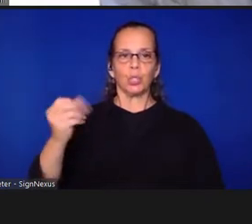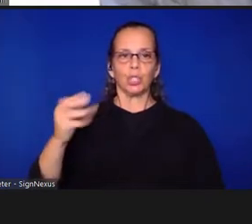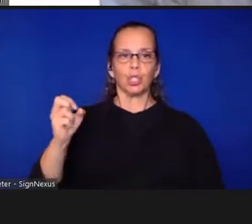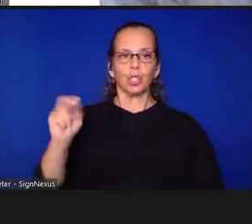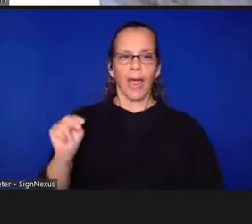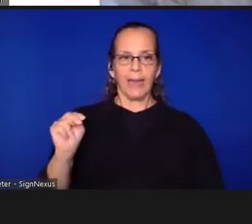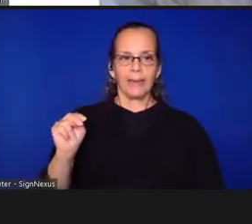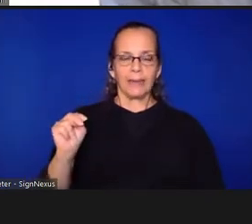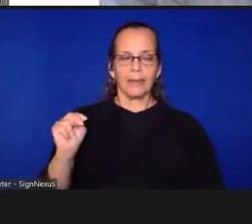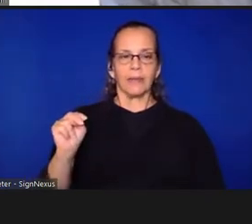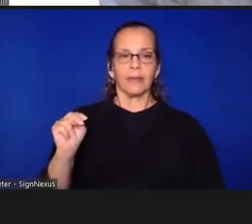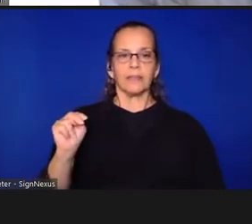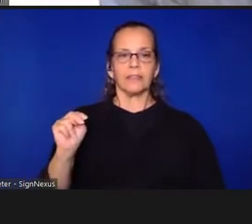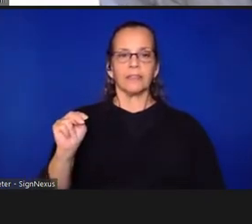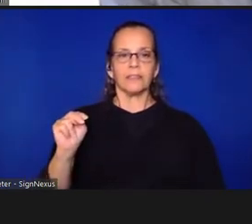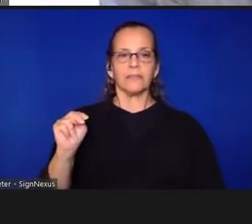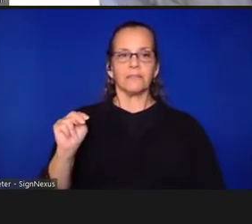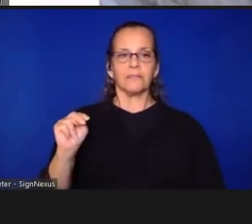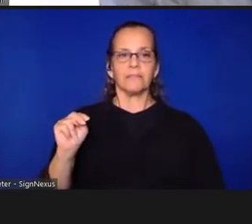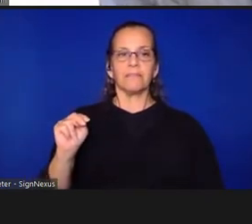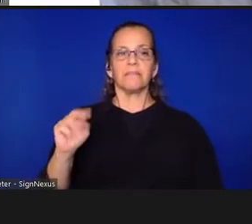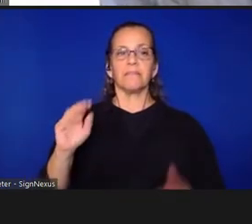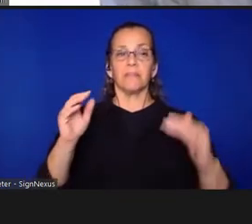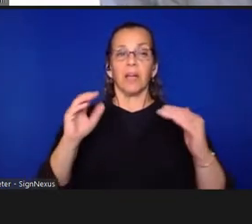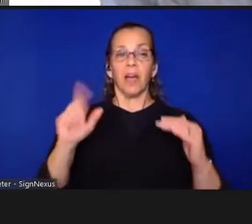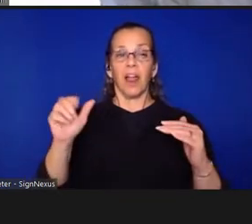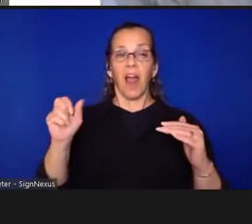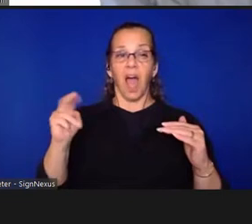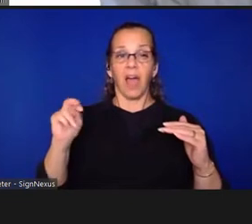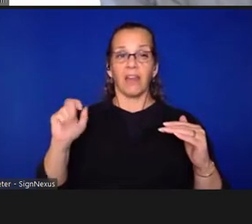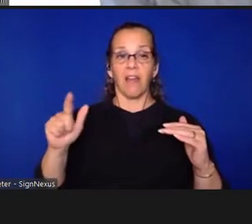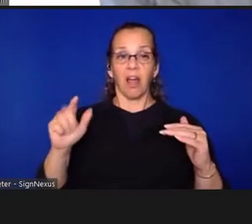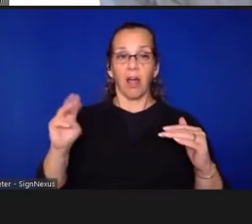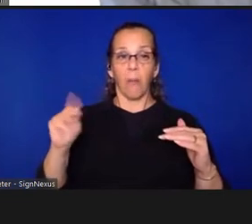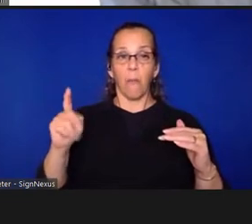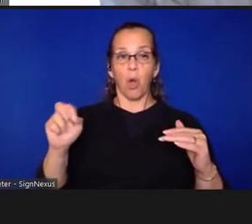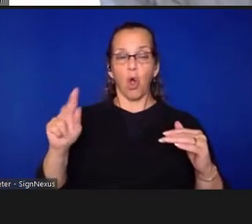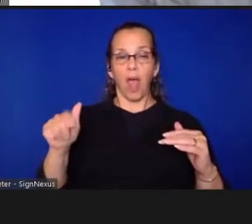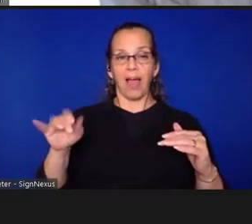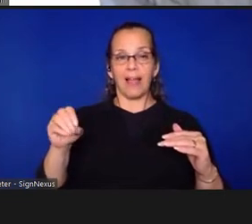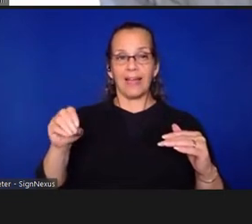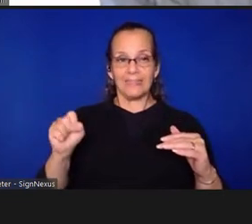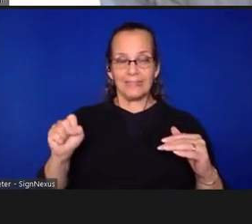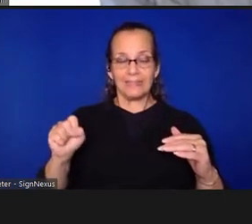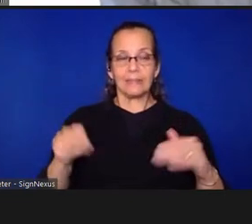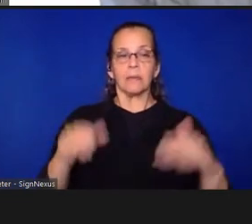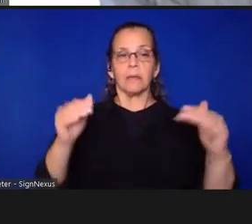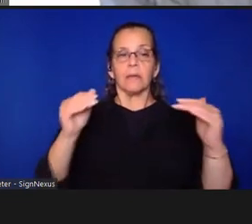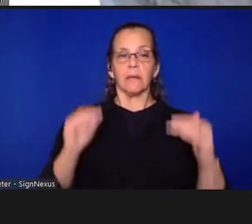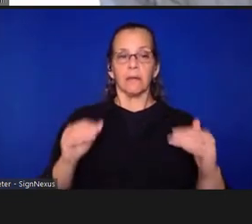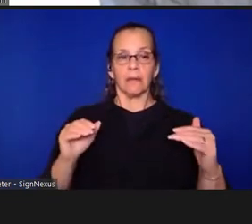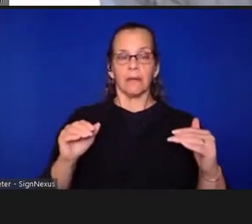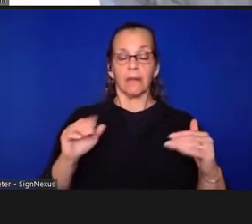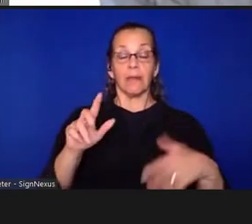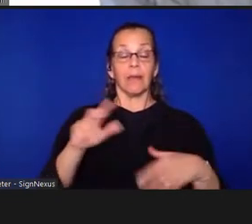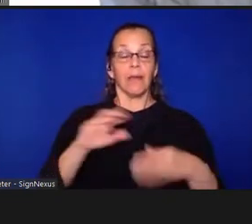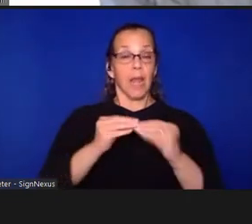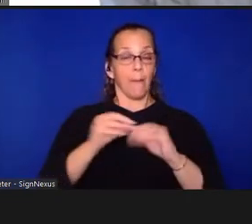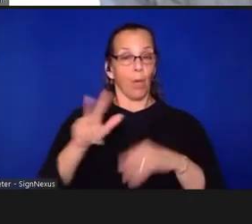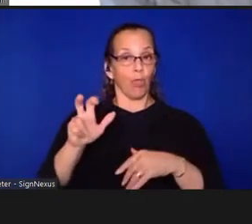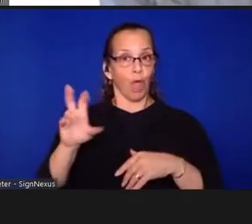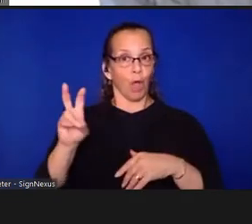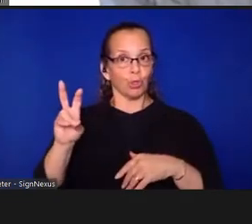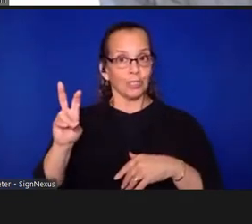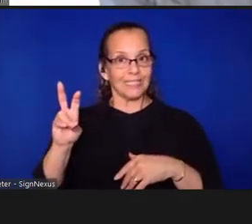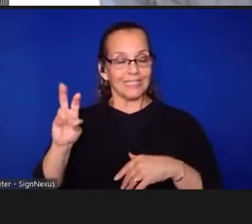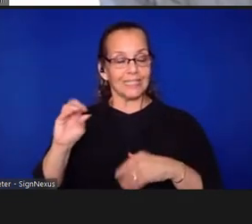our next speaker speaker is Lionel Morales fought by our 307th speaker on the list lopen